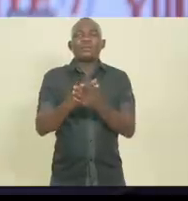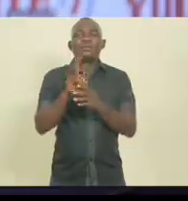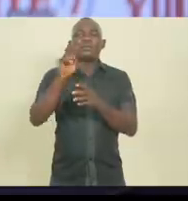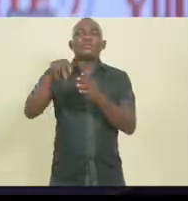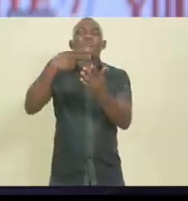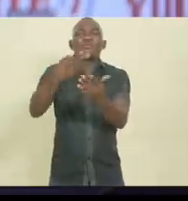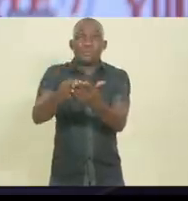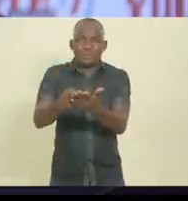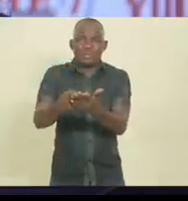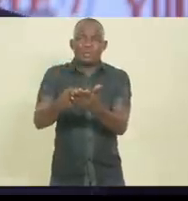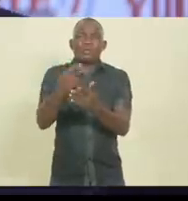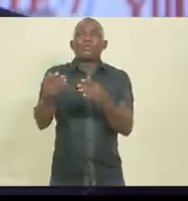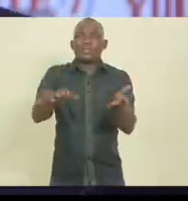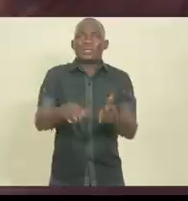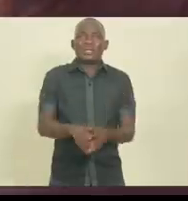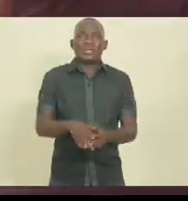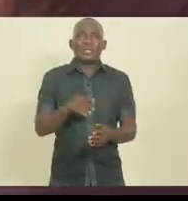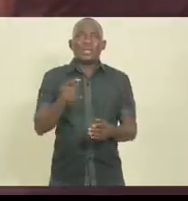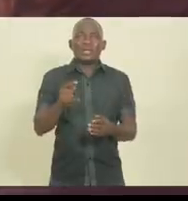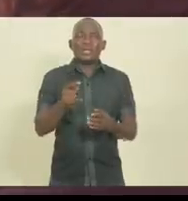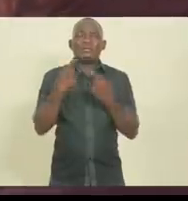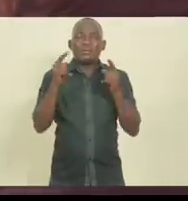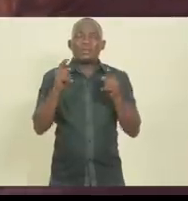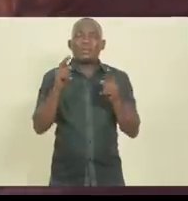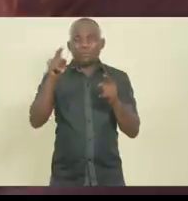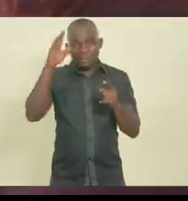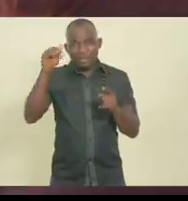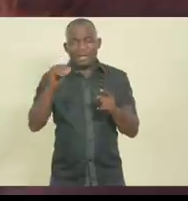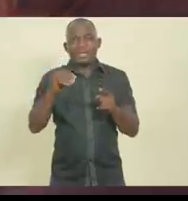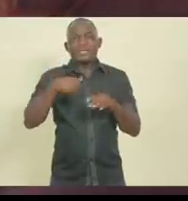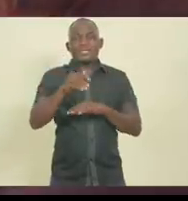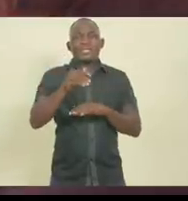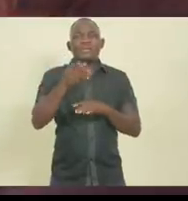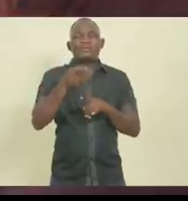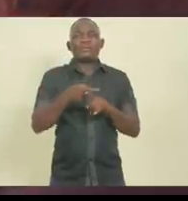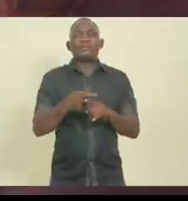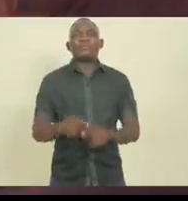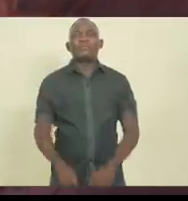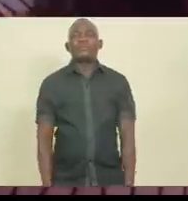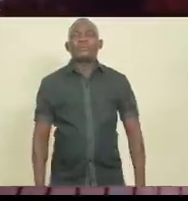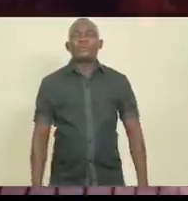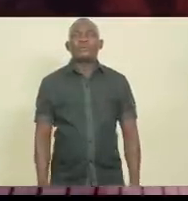their home and has died. This is shortly after Jonathan was discharged from prison.